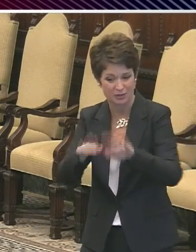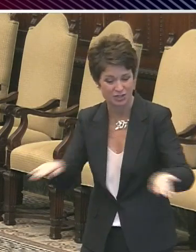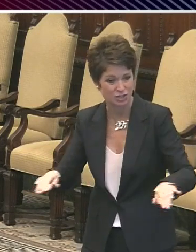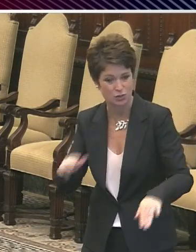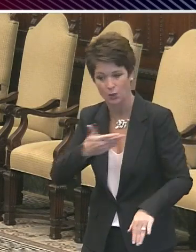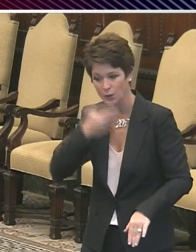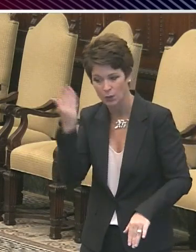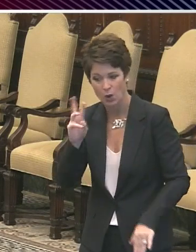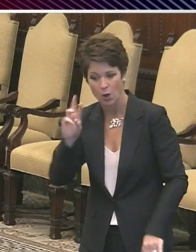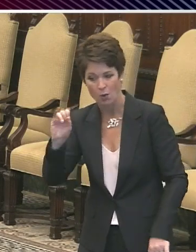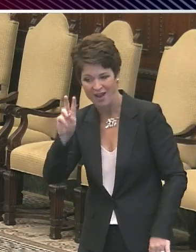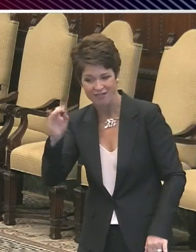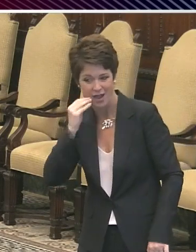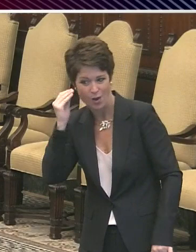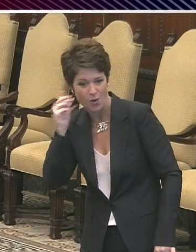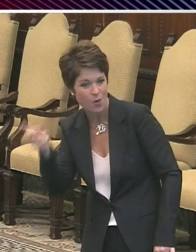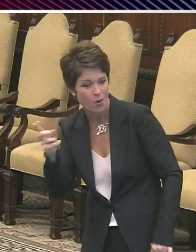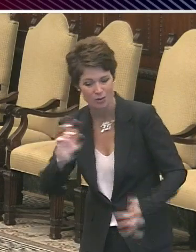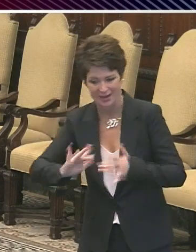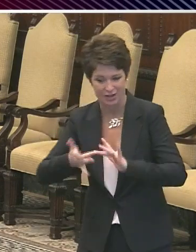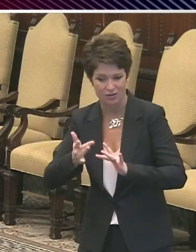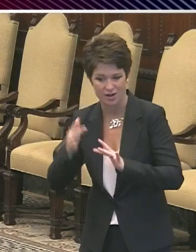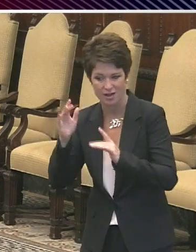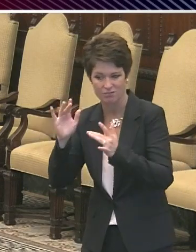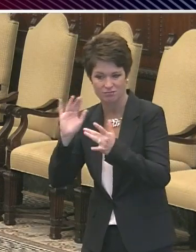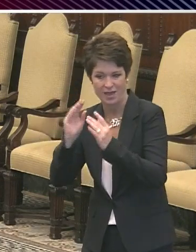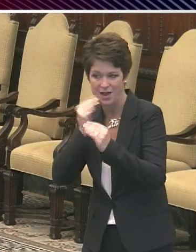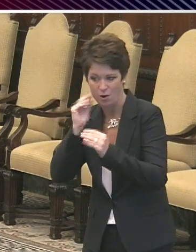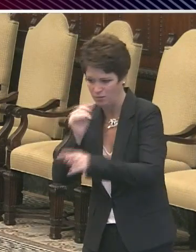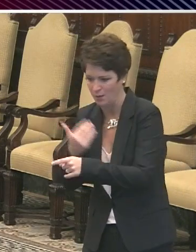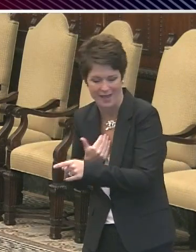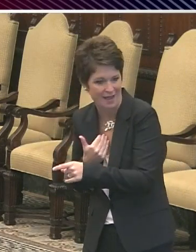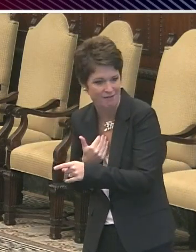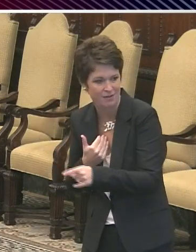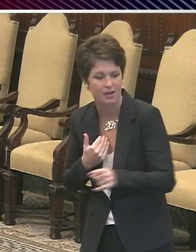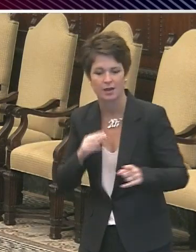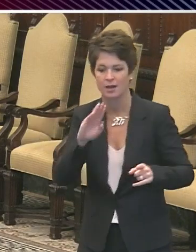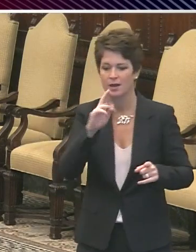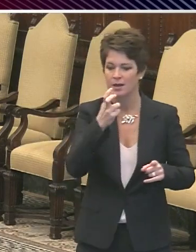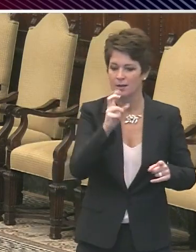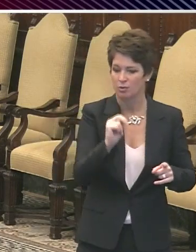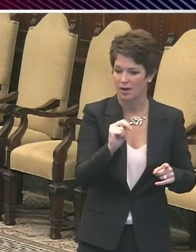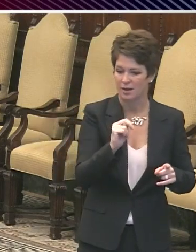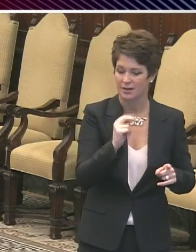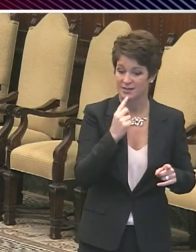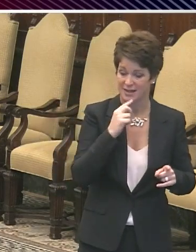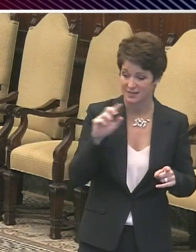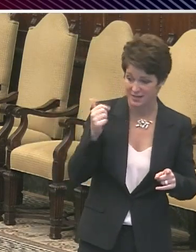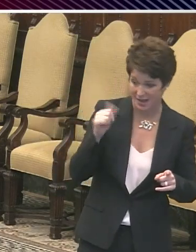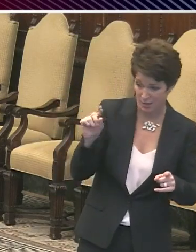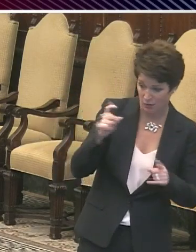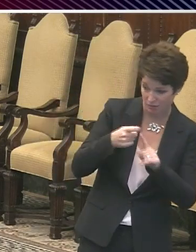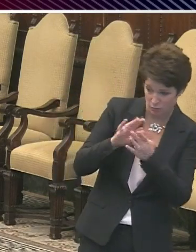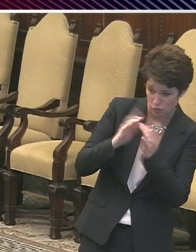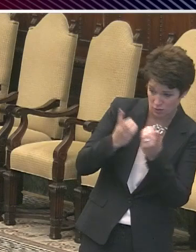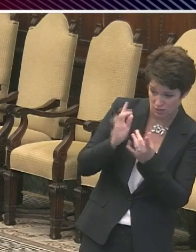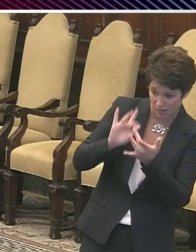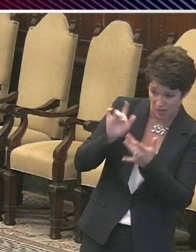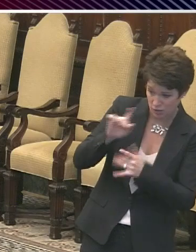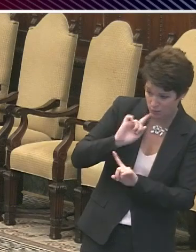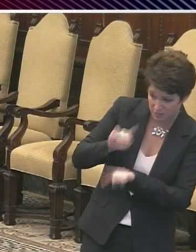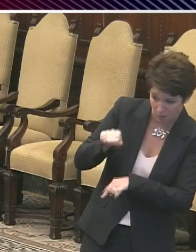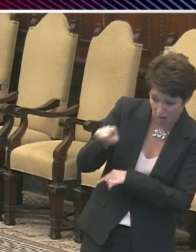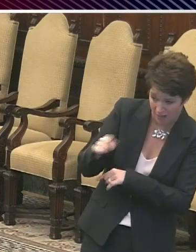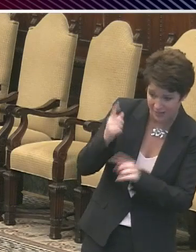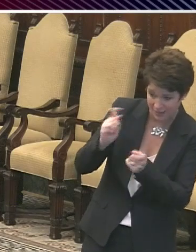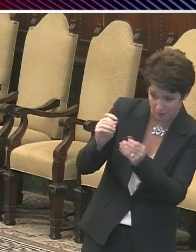don't have Wi-Fi in their home or internet? My understanding was Dina responded back to you on that issue specifically and got